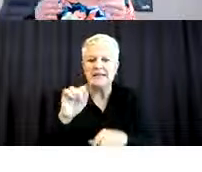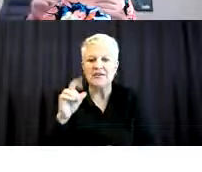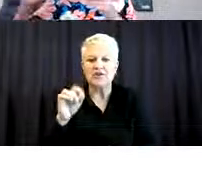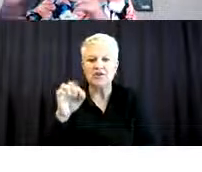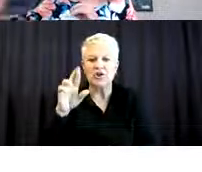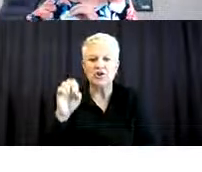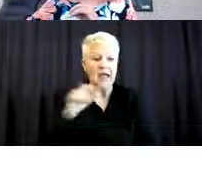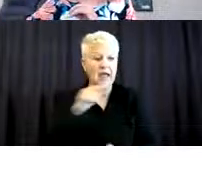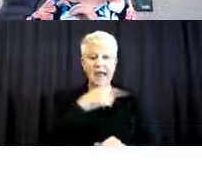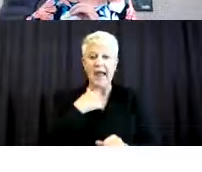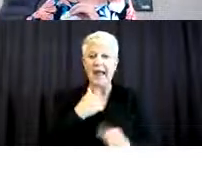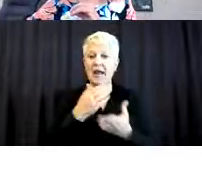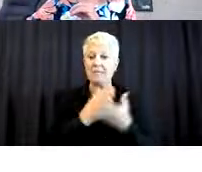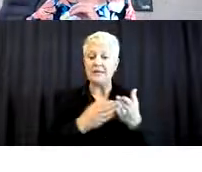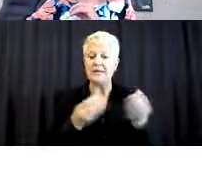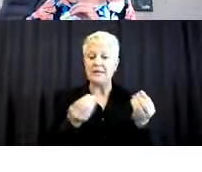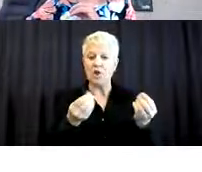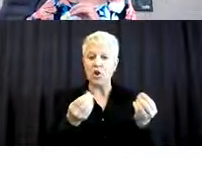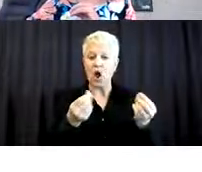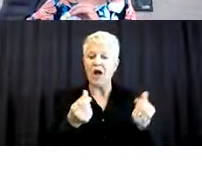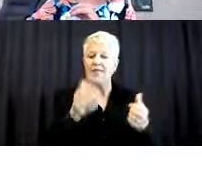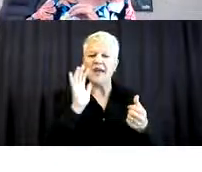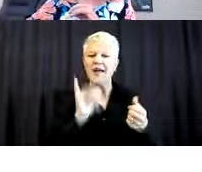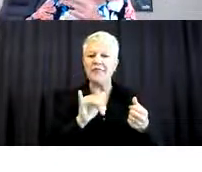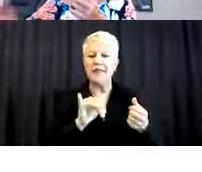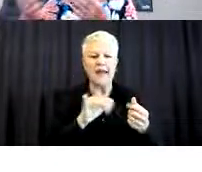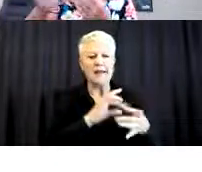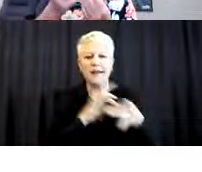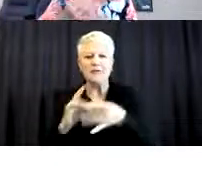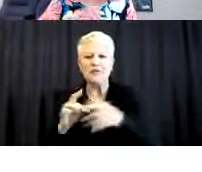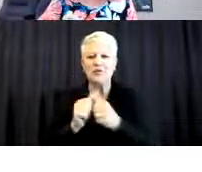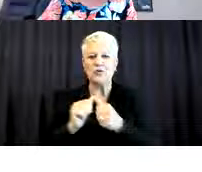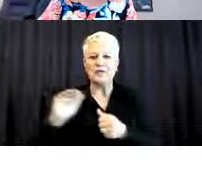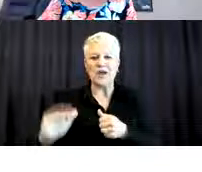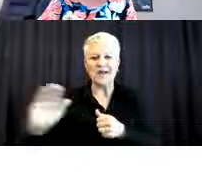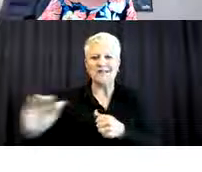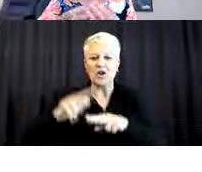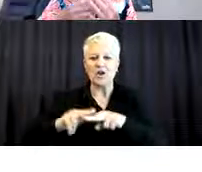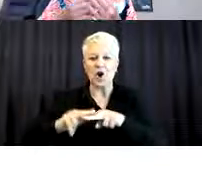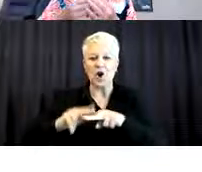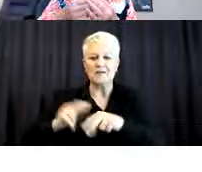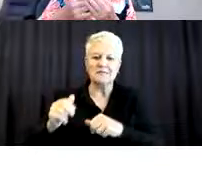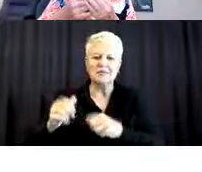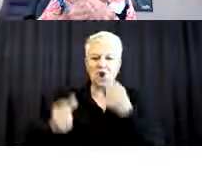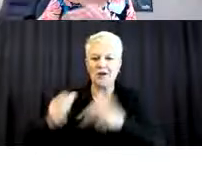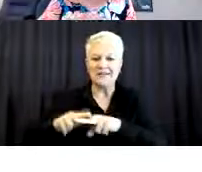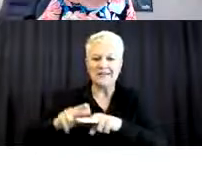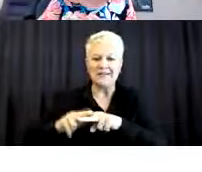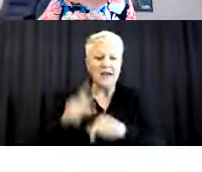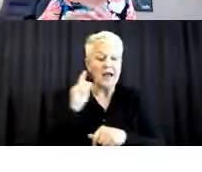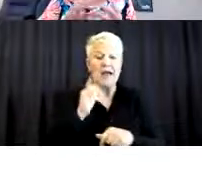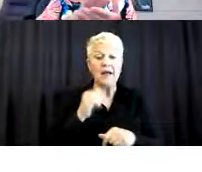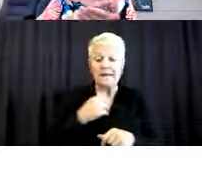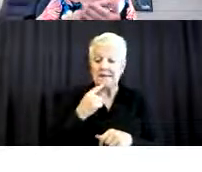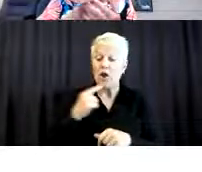cloth that replicated the texture of the child's car seat. And they would hand that to the child as they were talking about going